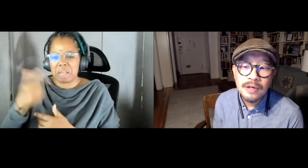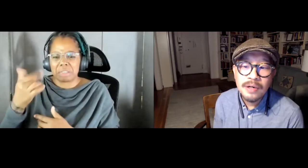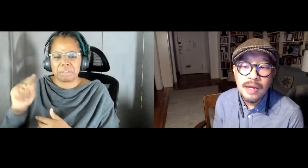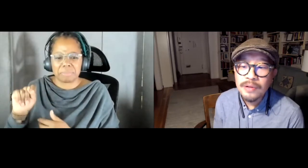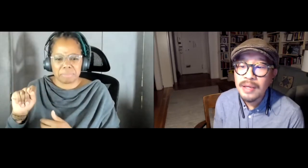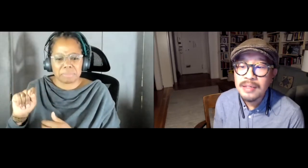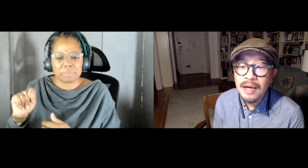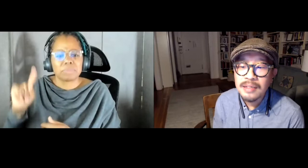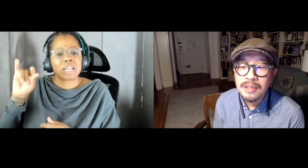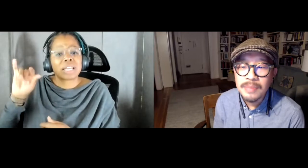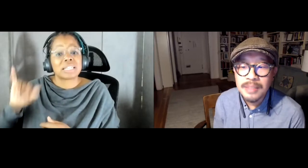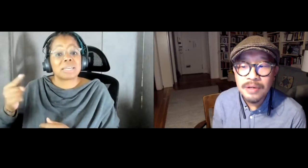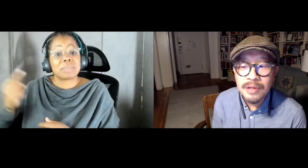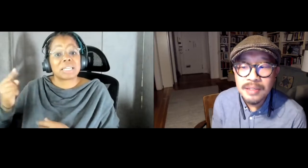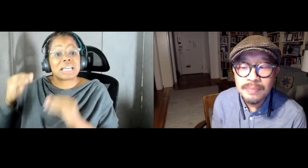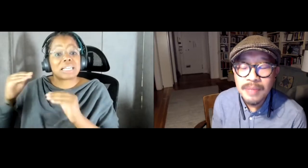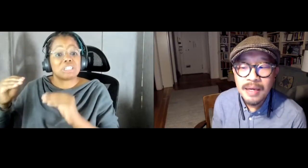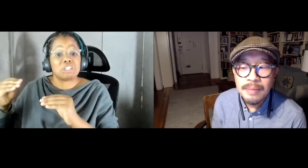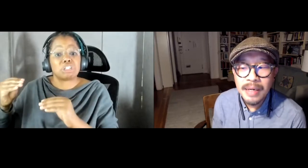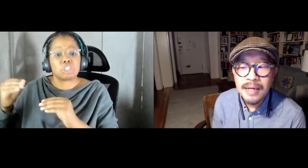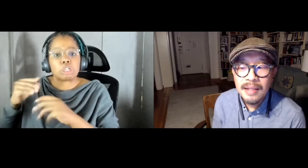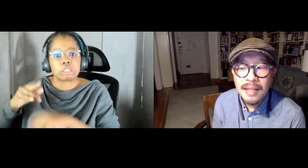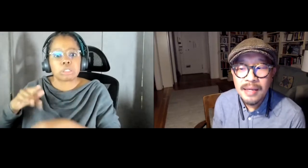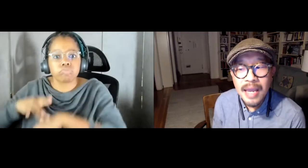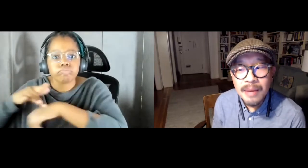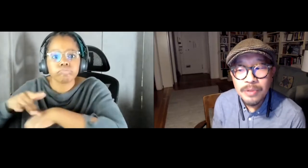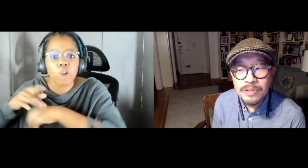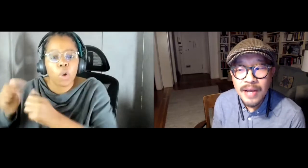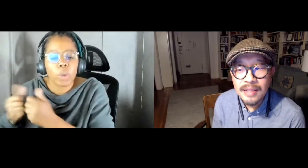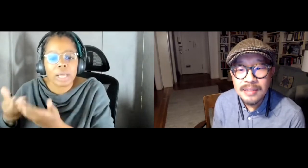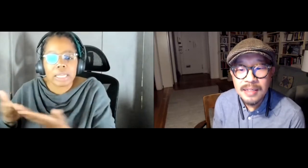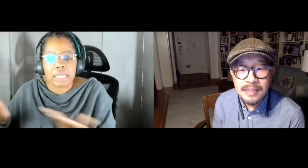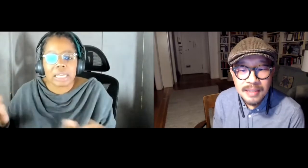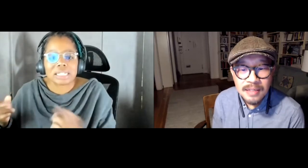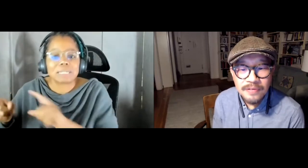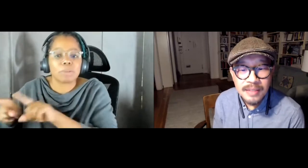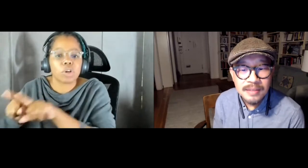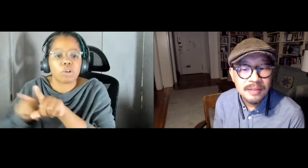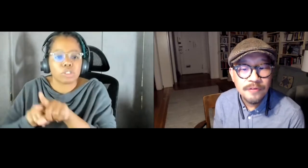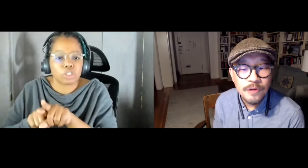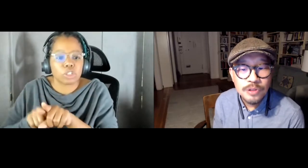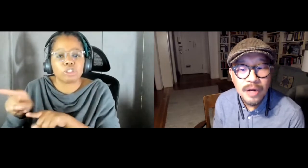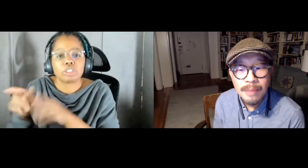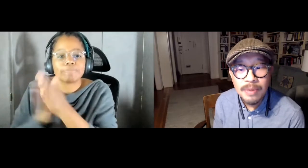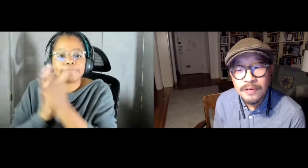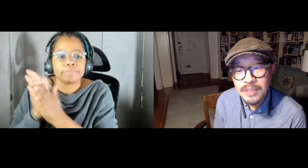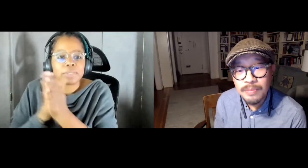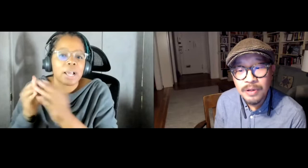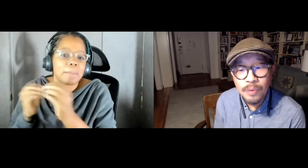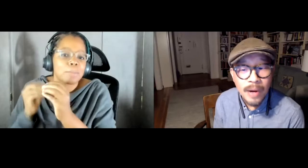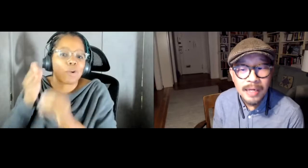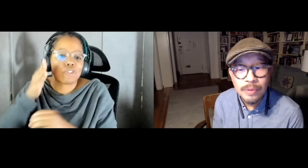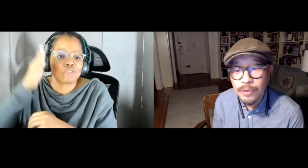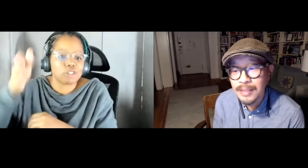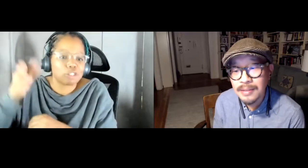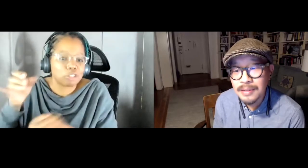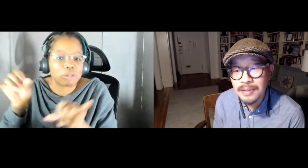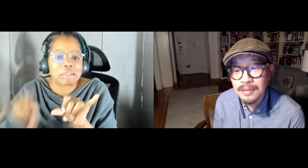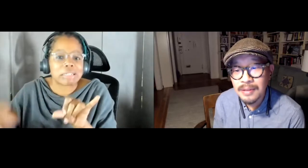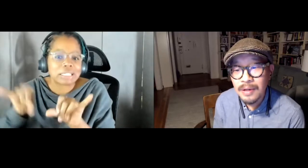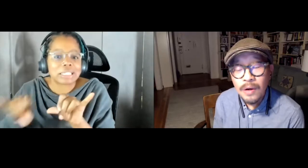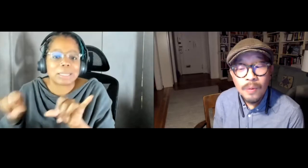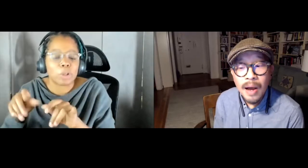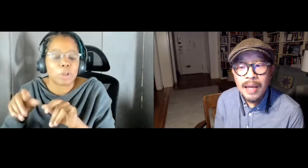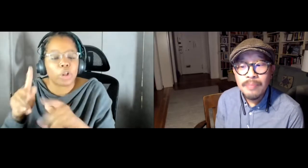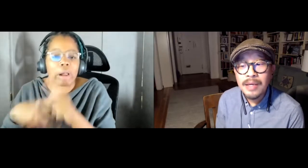within her not only a toxic materialism, but like a gambler's fallacy, incentivizes a future habit of similar whiny